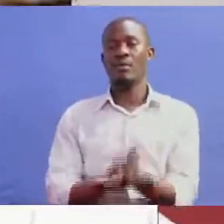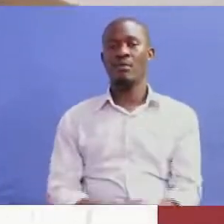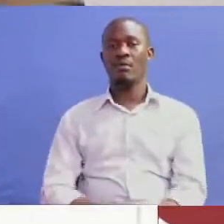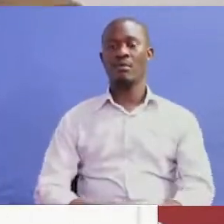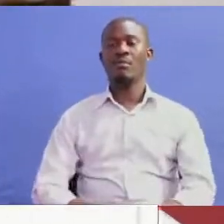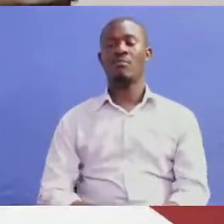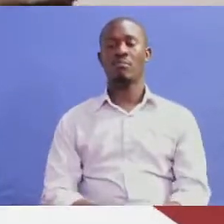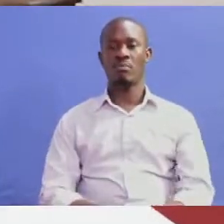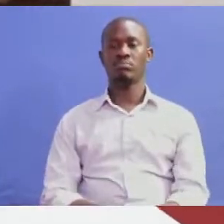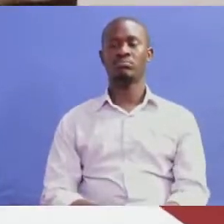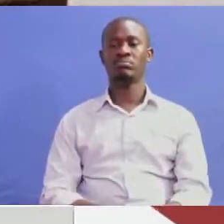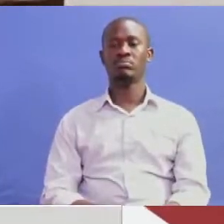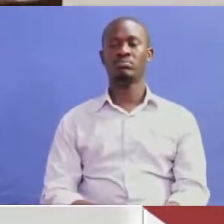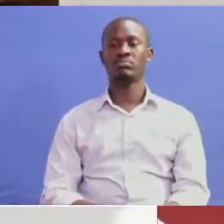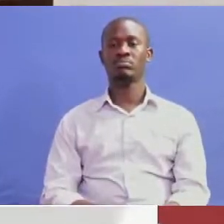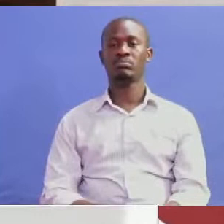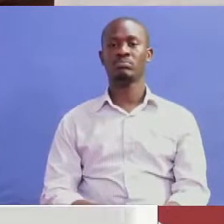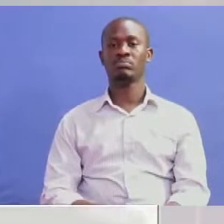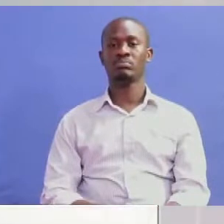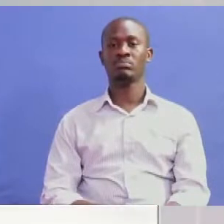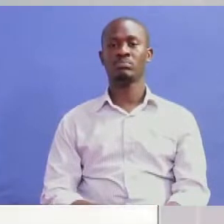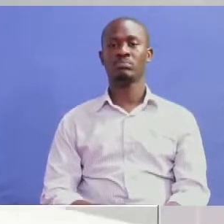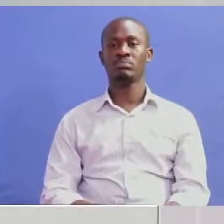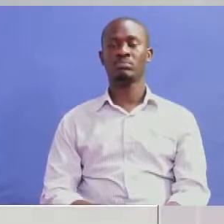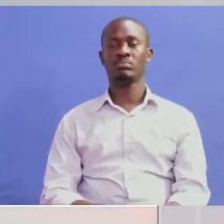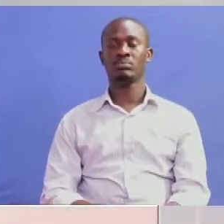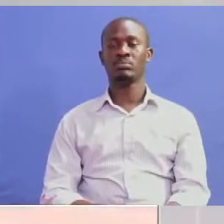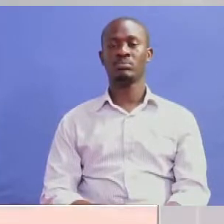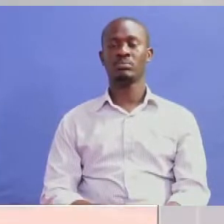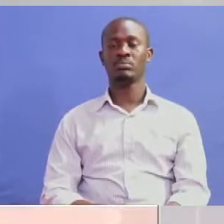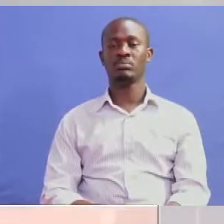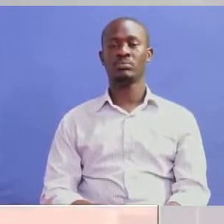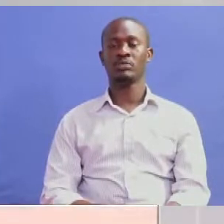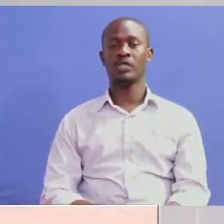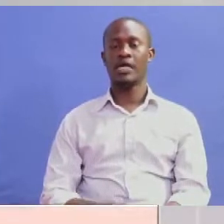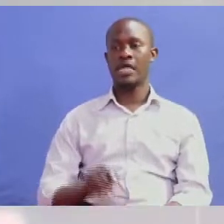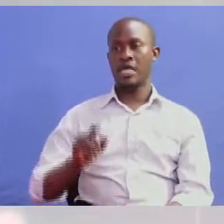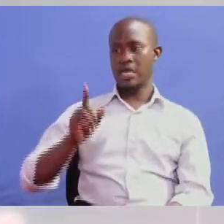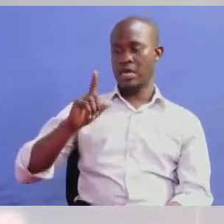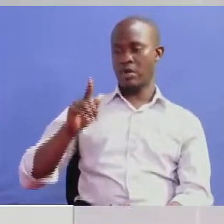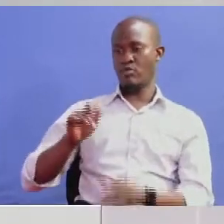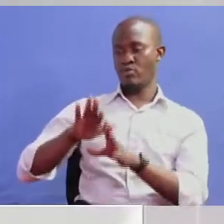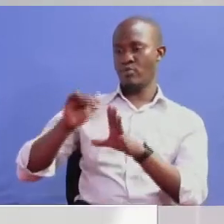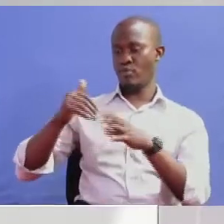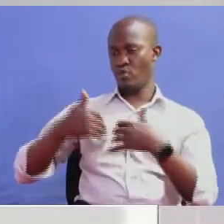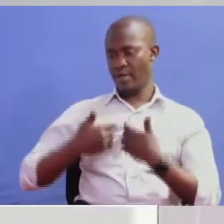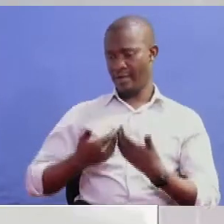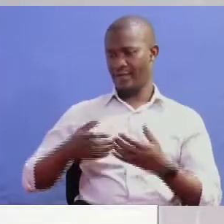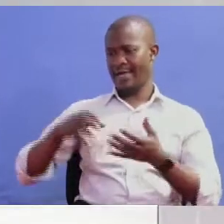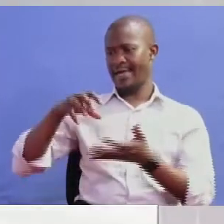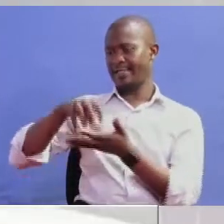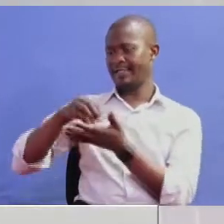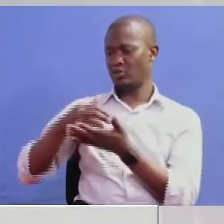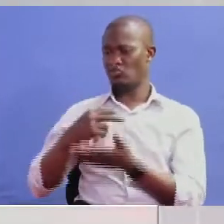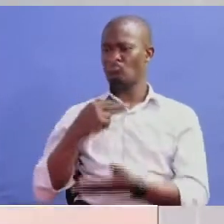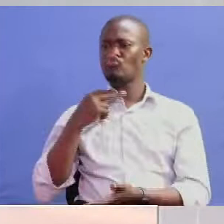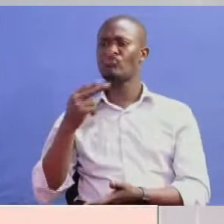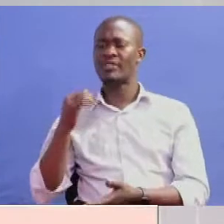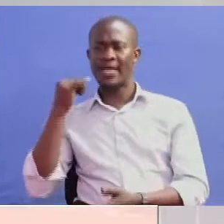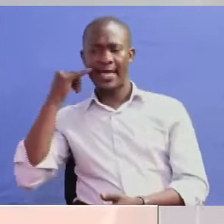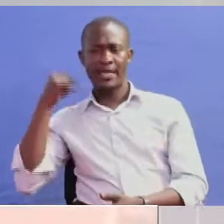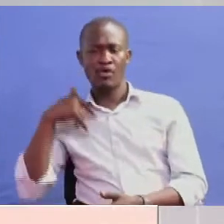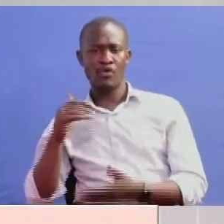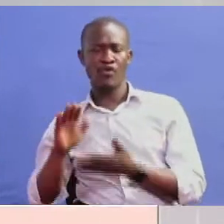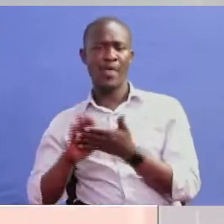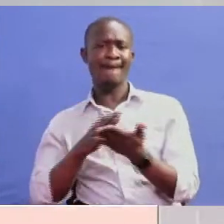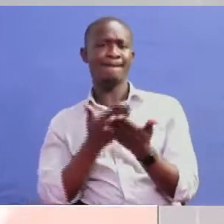Mwenda, KUTV. In other news, Nairobi residents will have the chance to voice their ideas on the proposed